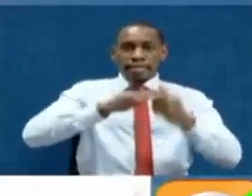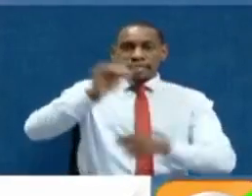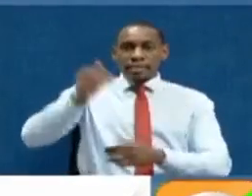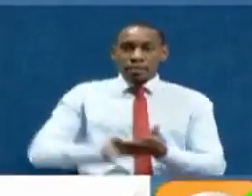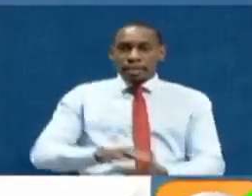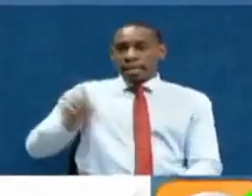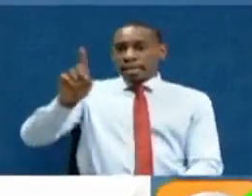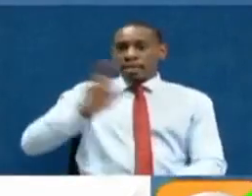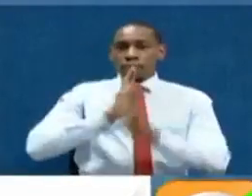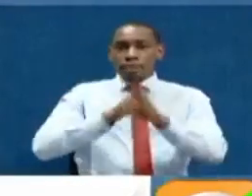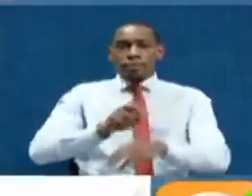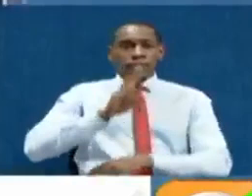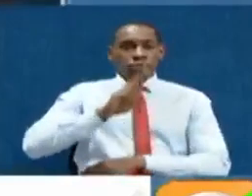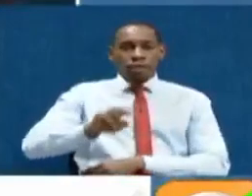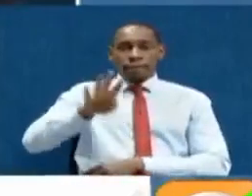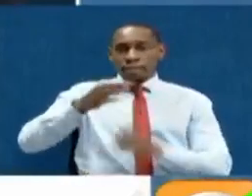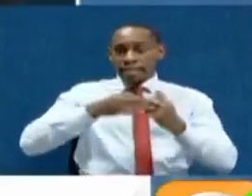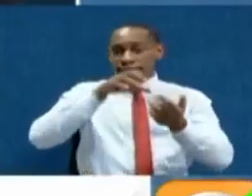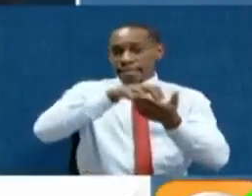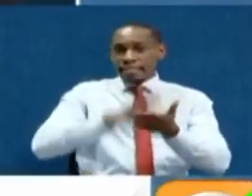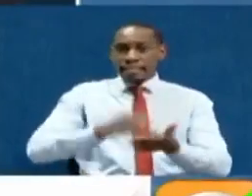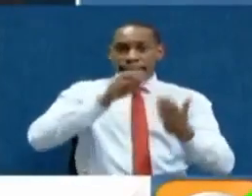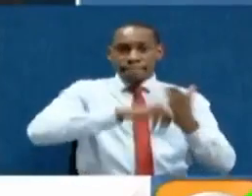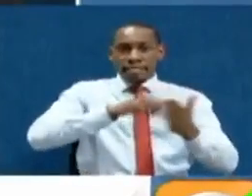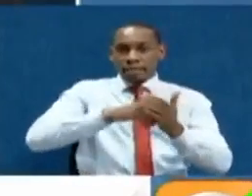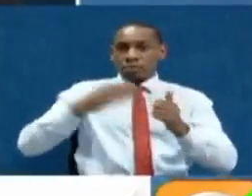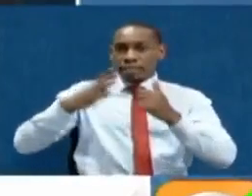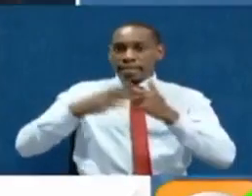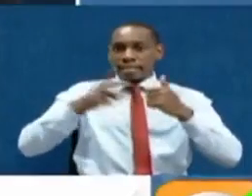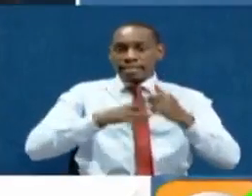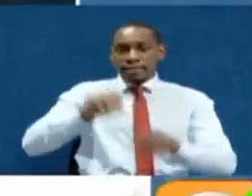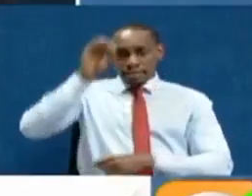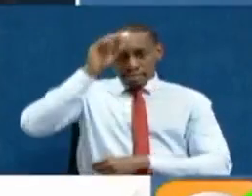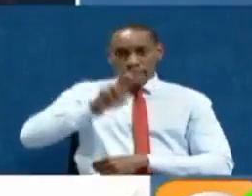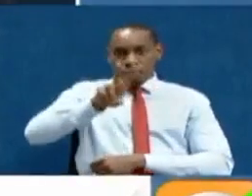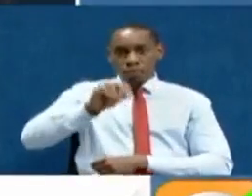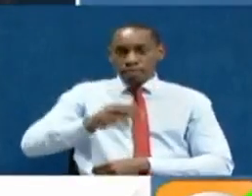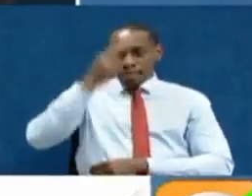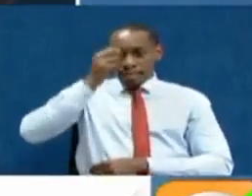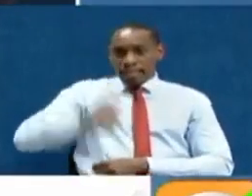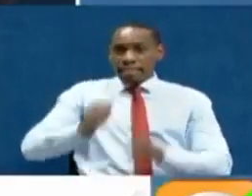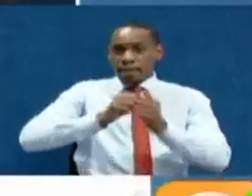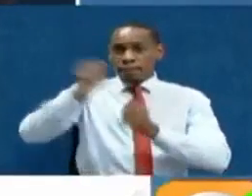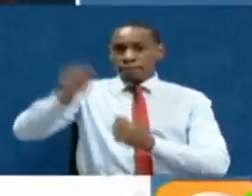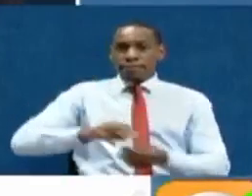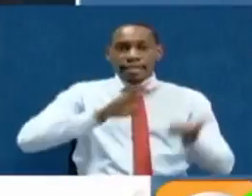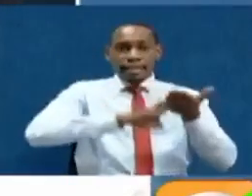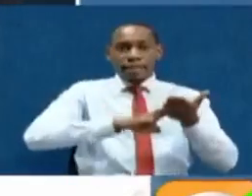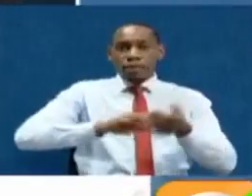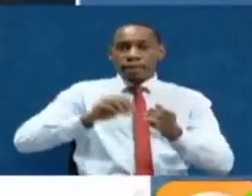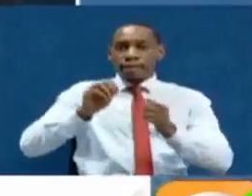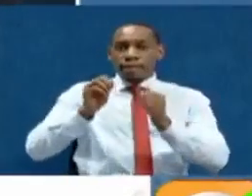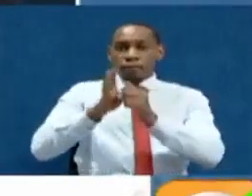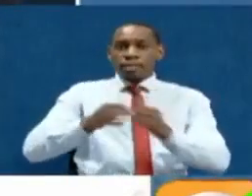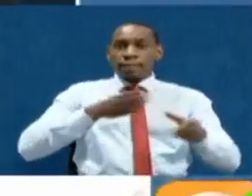counties. Nairobi leading with 248 cases, Machakos 97, Kiambu 20, Kajiado 15, Migori